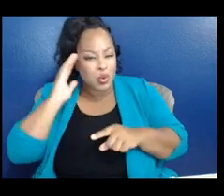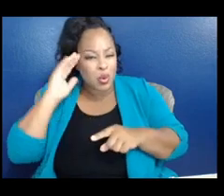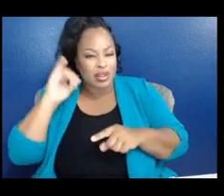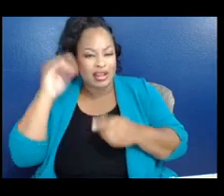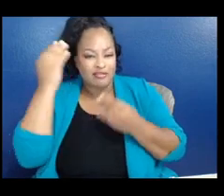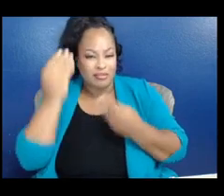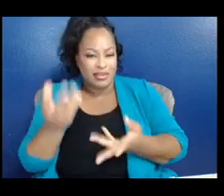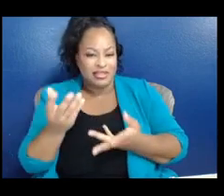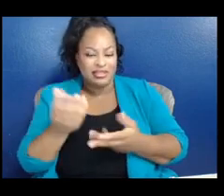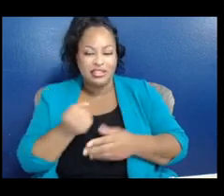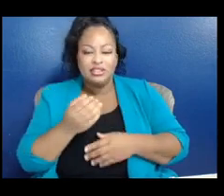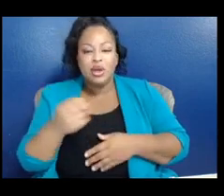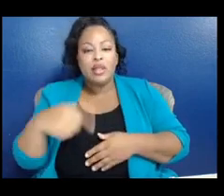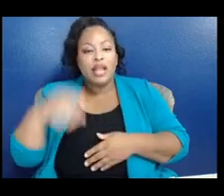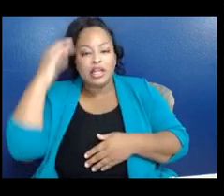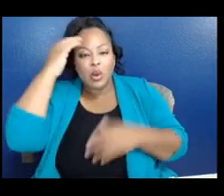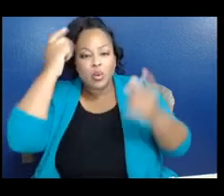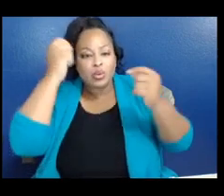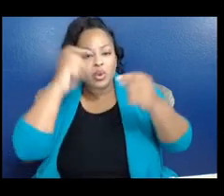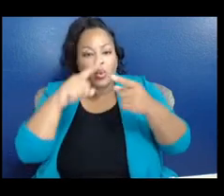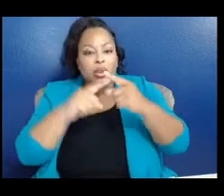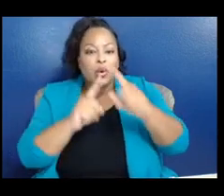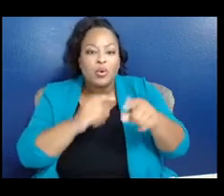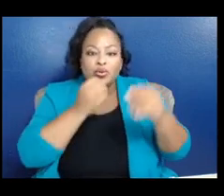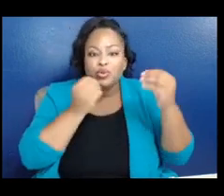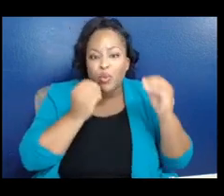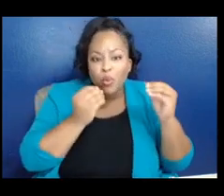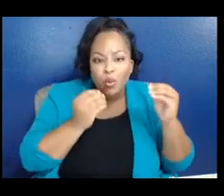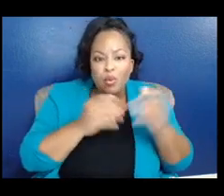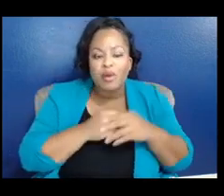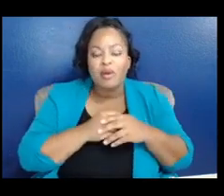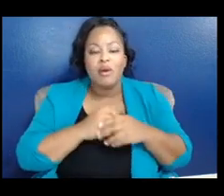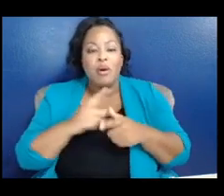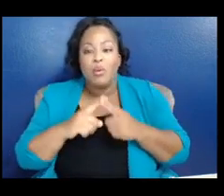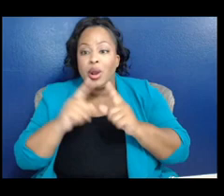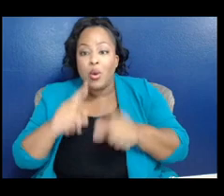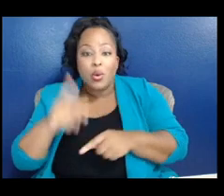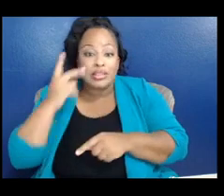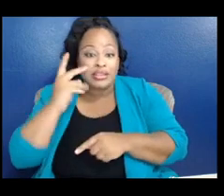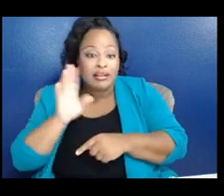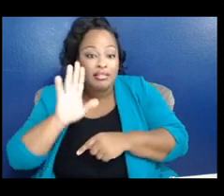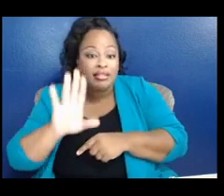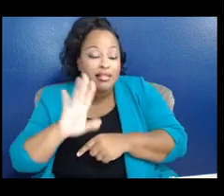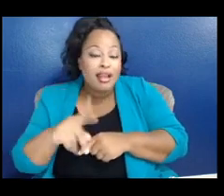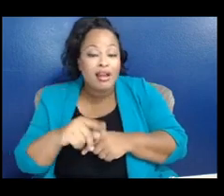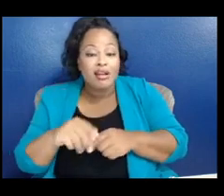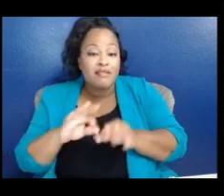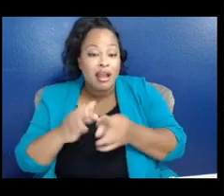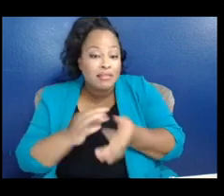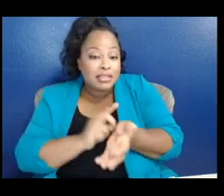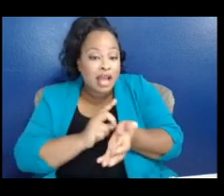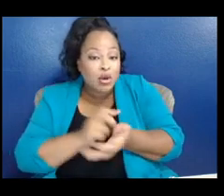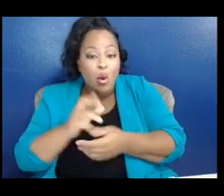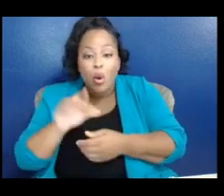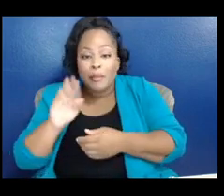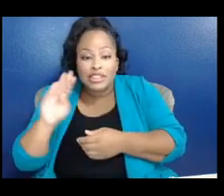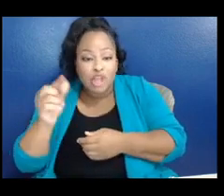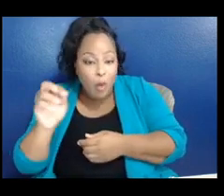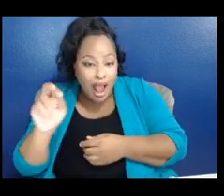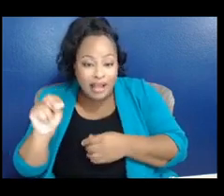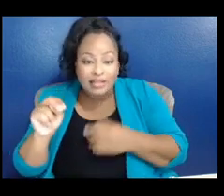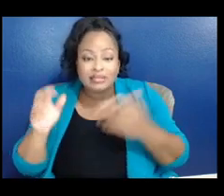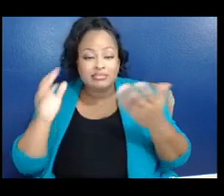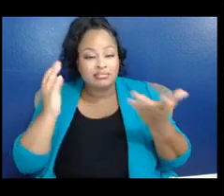so they know what to do when they're going to the grocery store, when they are going to see their primary care physician or their OBGYN, you